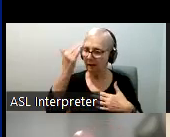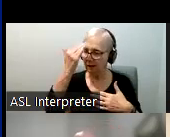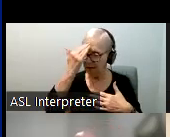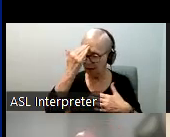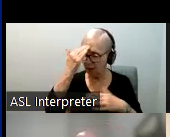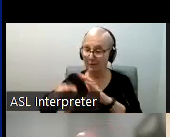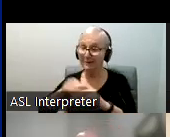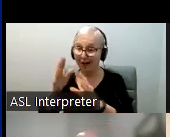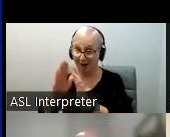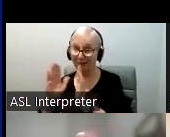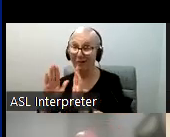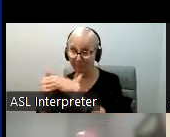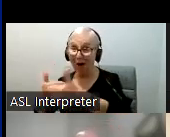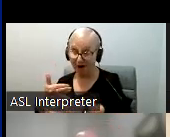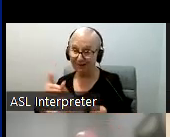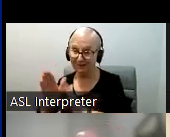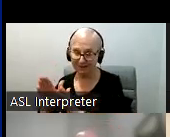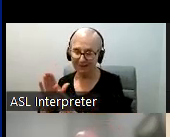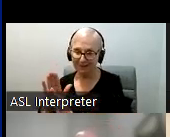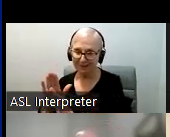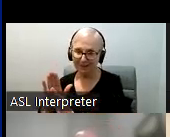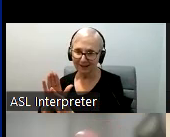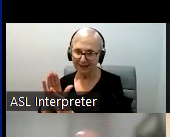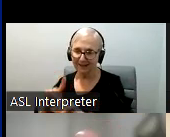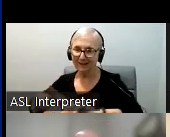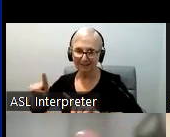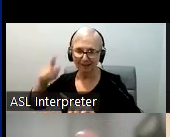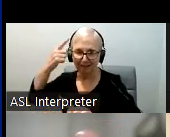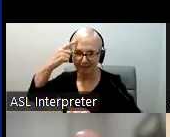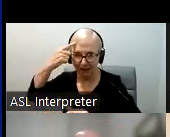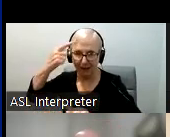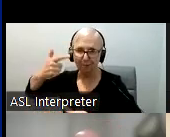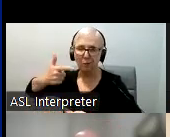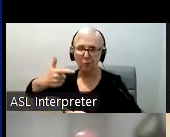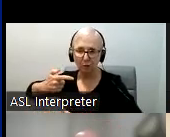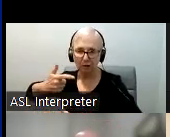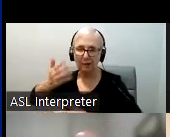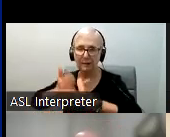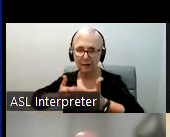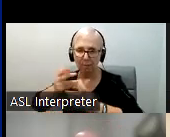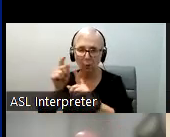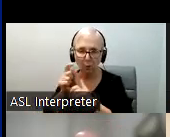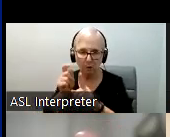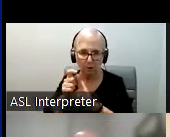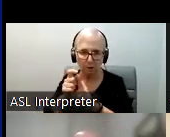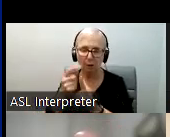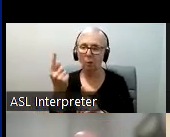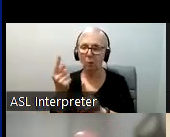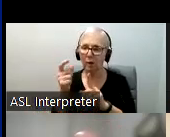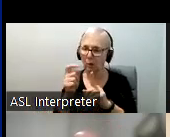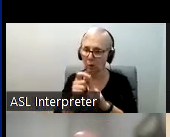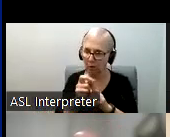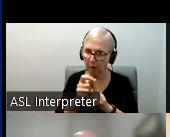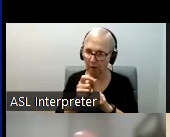the box, but I am triggered by certain words. And one of them happens to